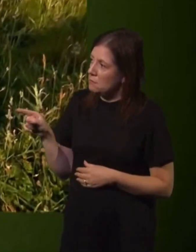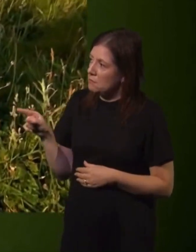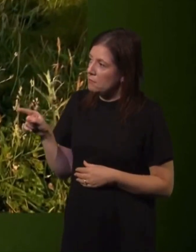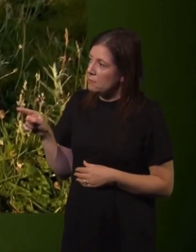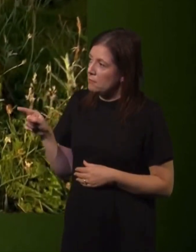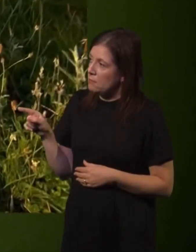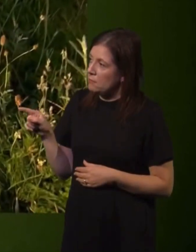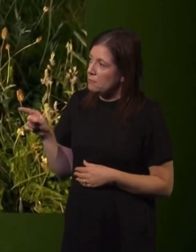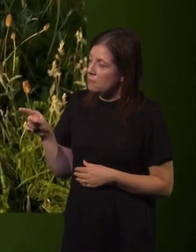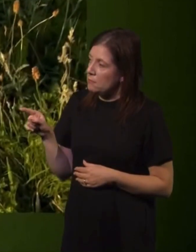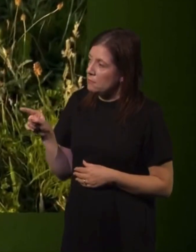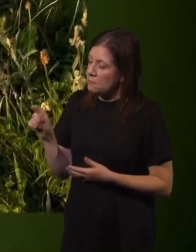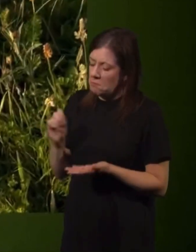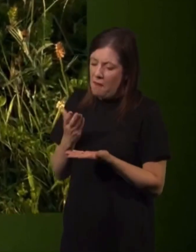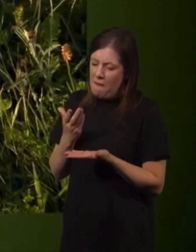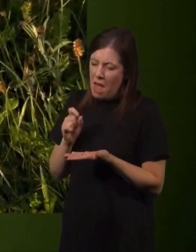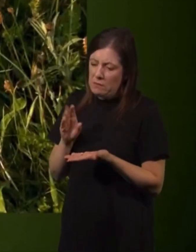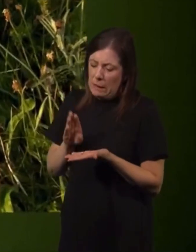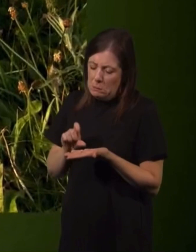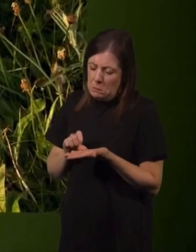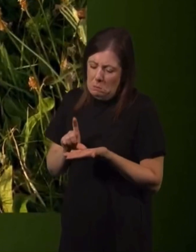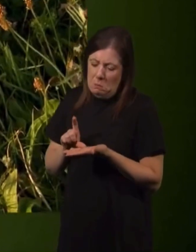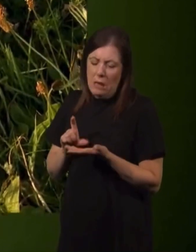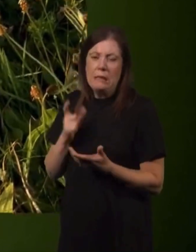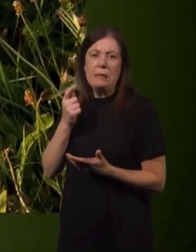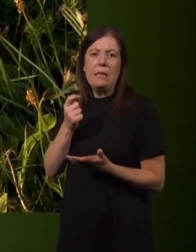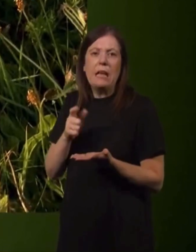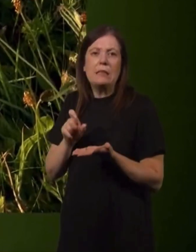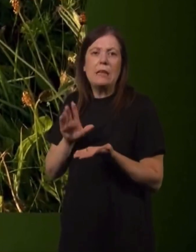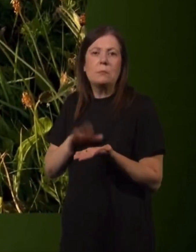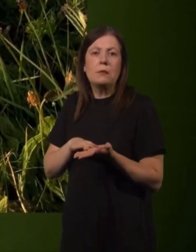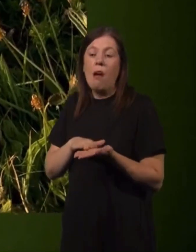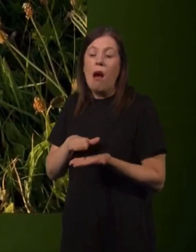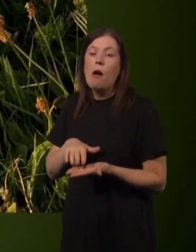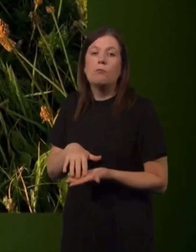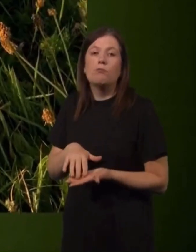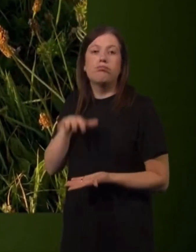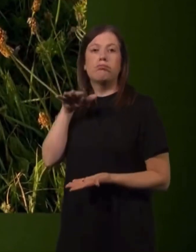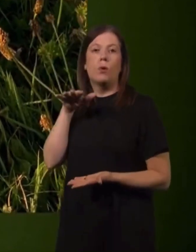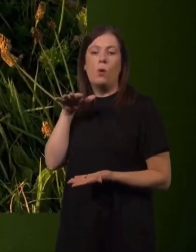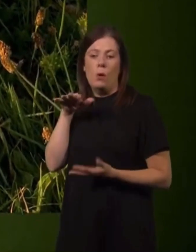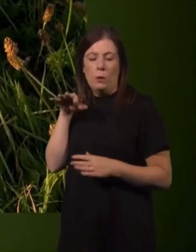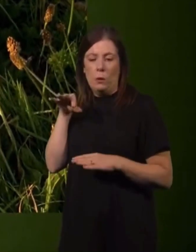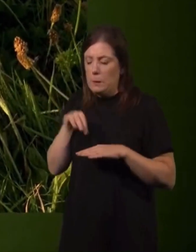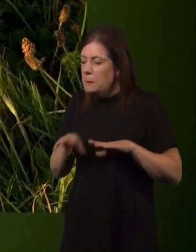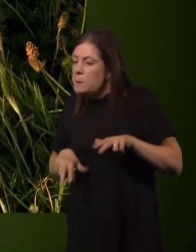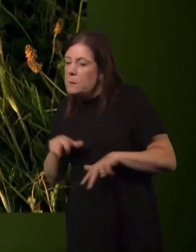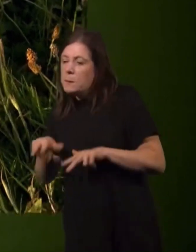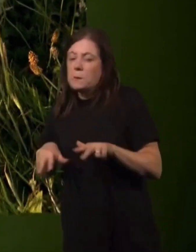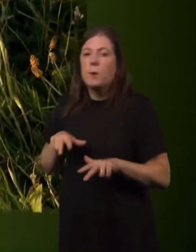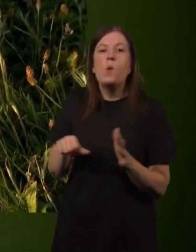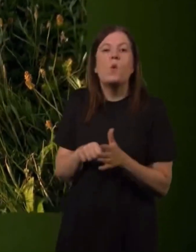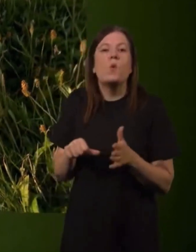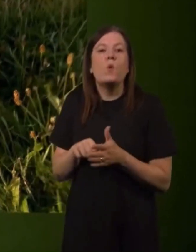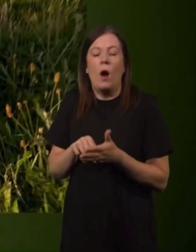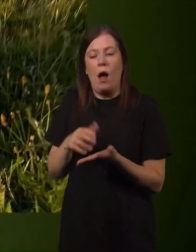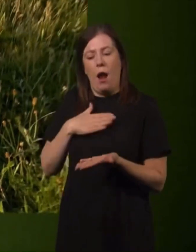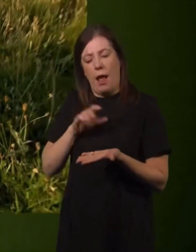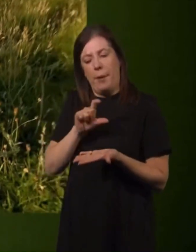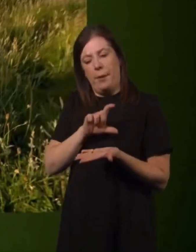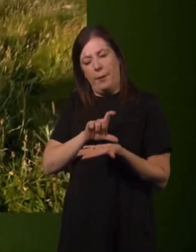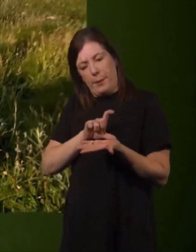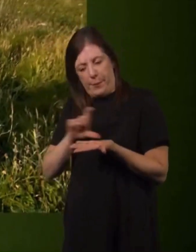5 centimeters to anything about 10 centimeters, anything more than that, and they start to find it difficult to get into that bed, then to